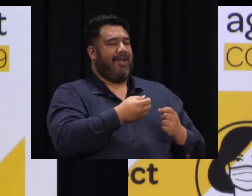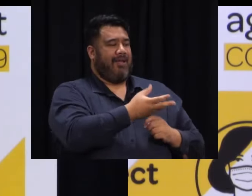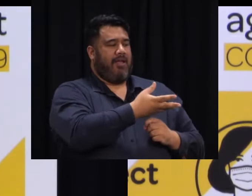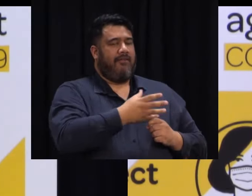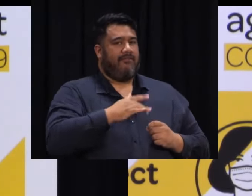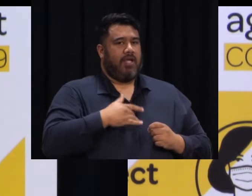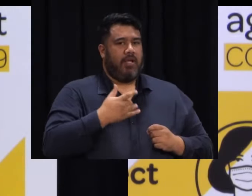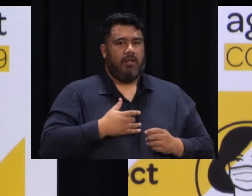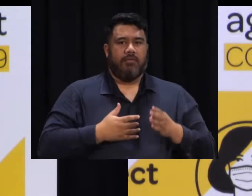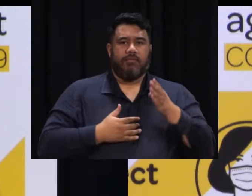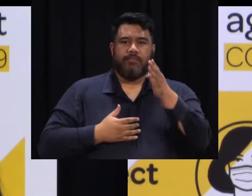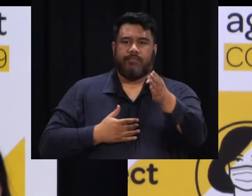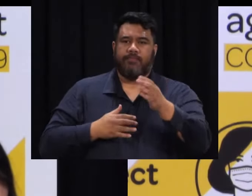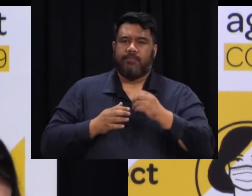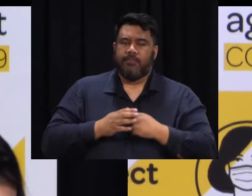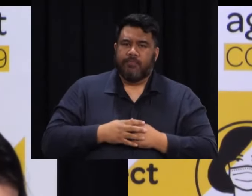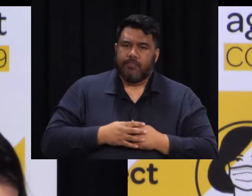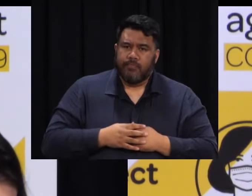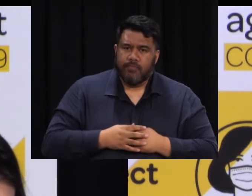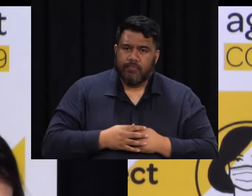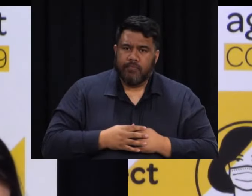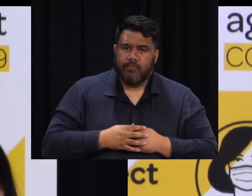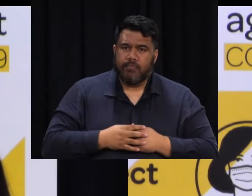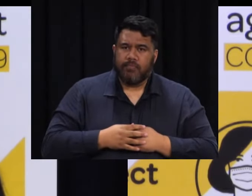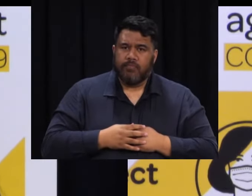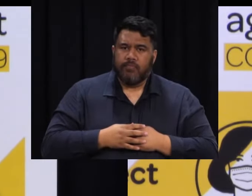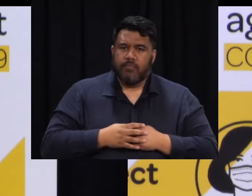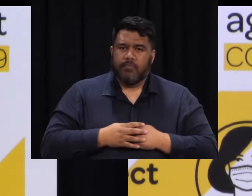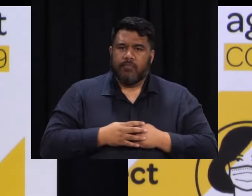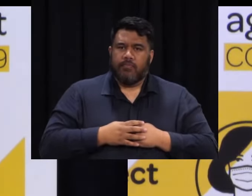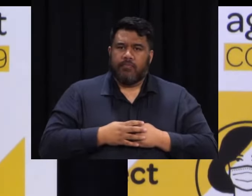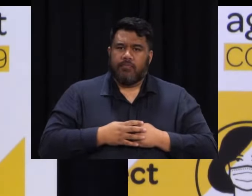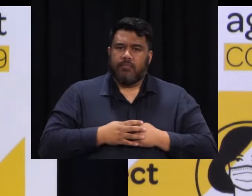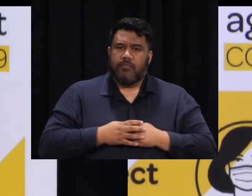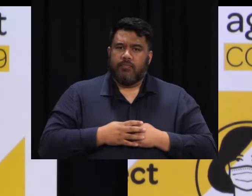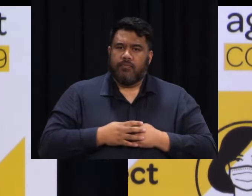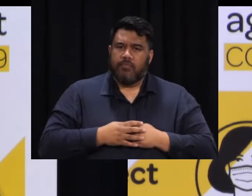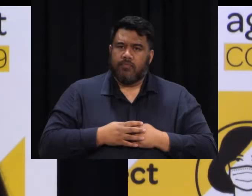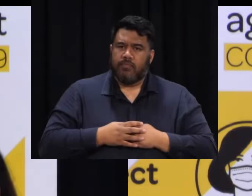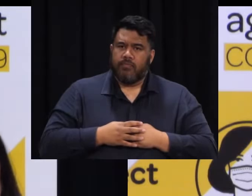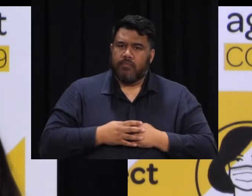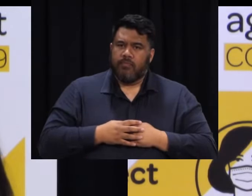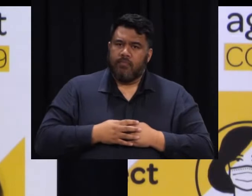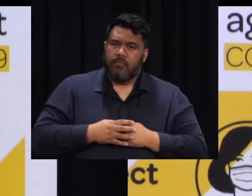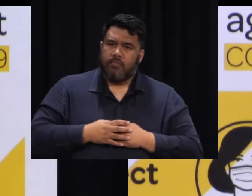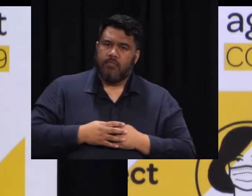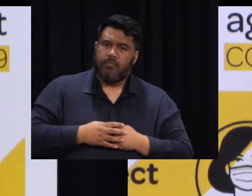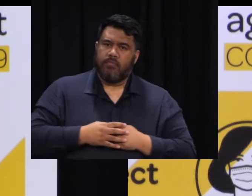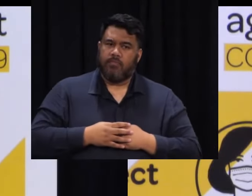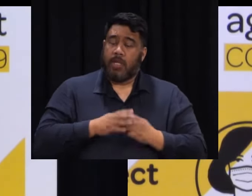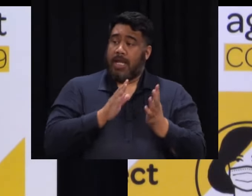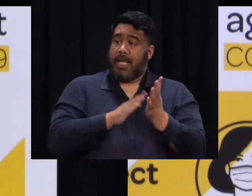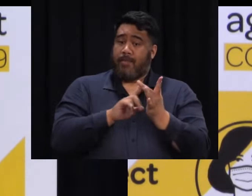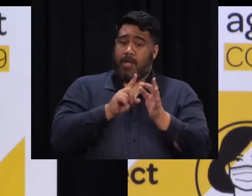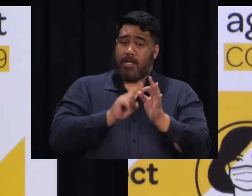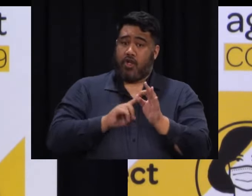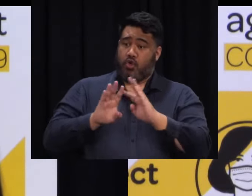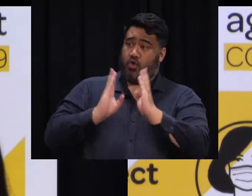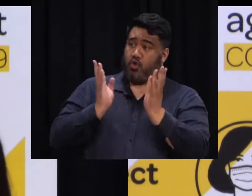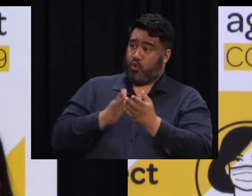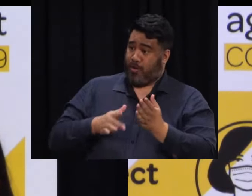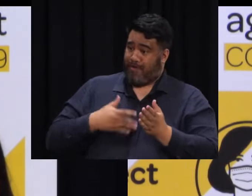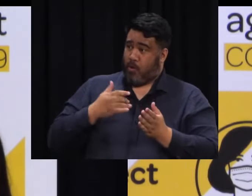places this morning, and did it give you any sort of reason to think about perhaps putting on more supply in terms of MIQ? What I can report